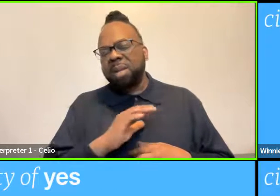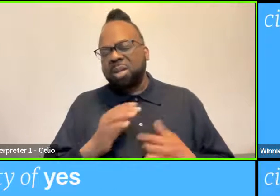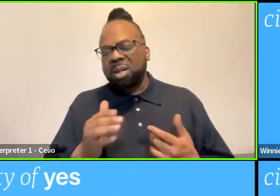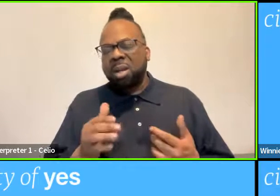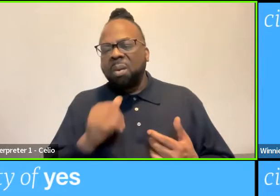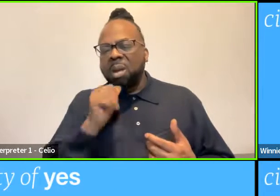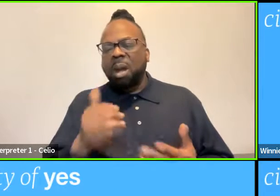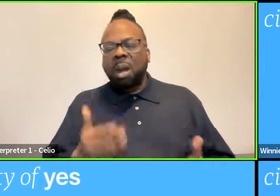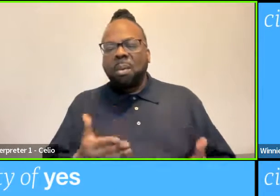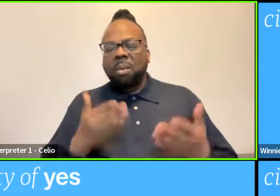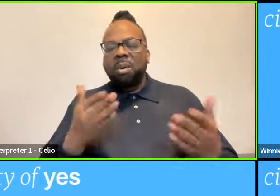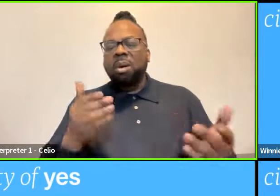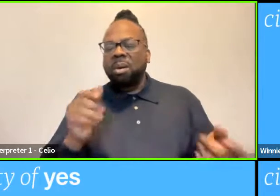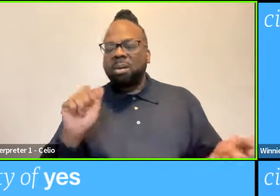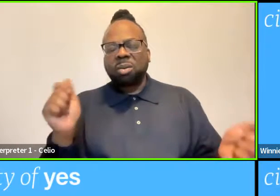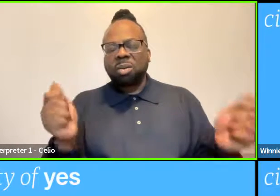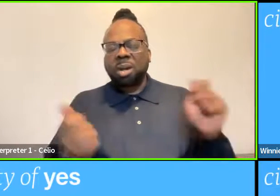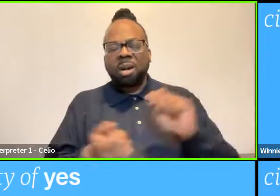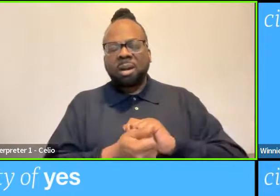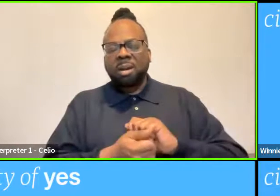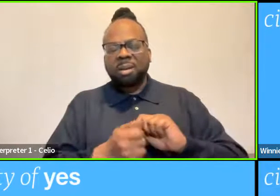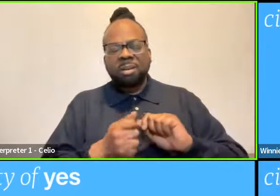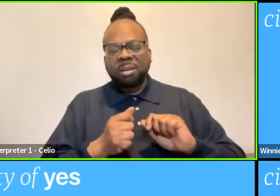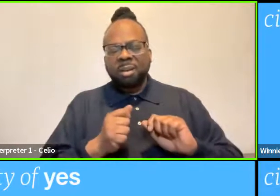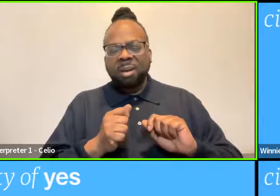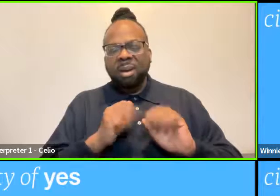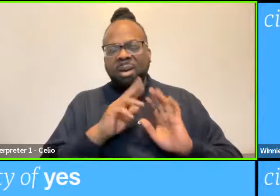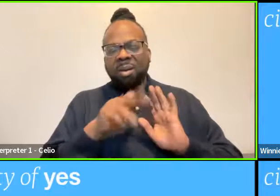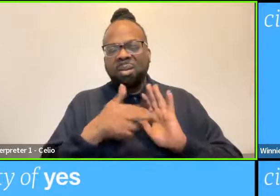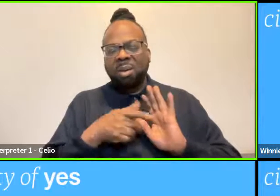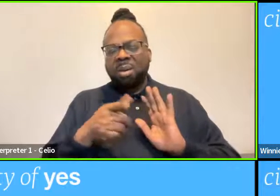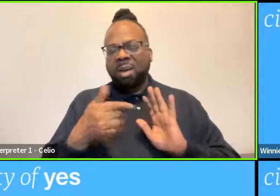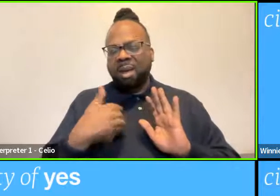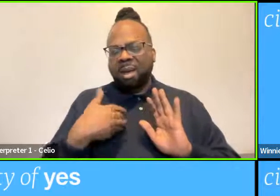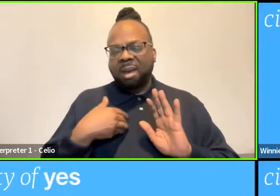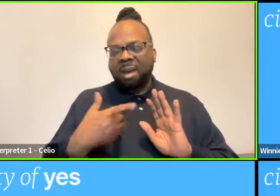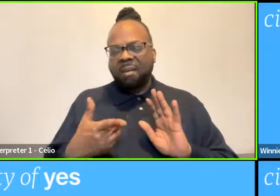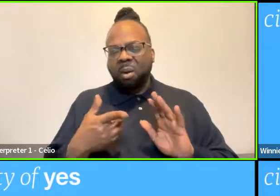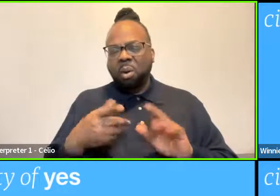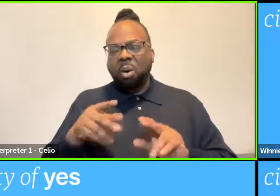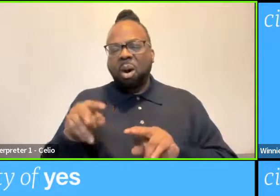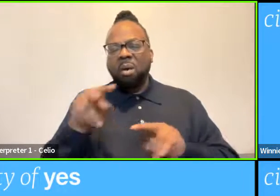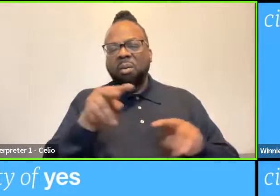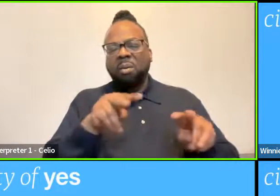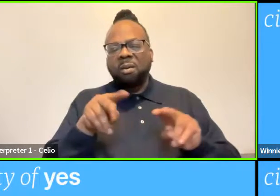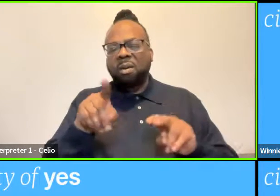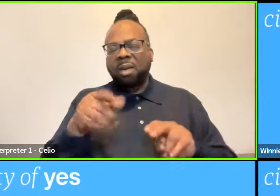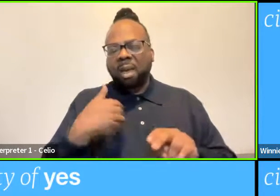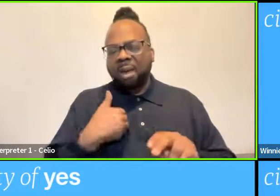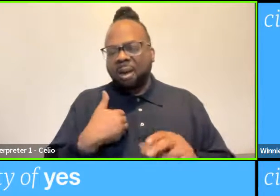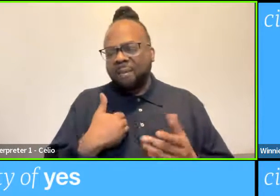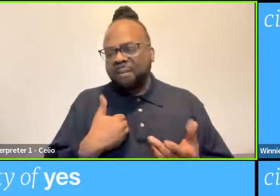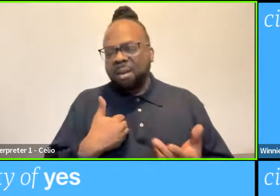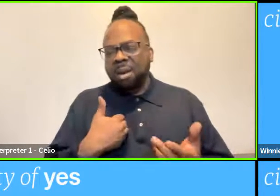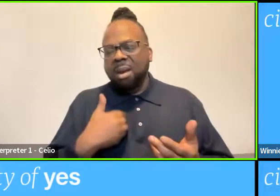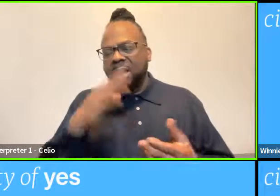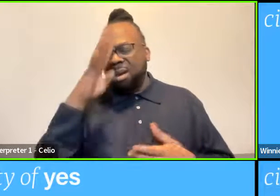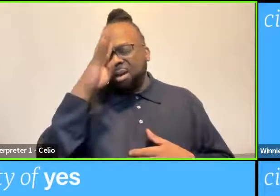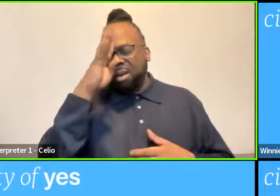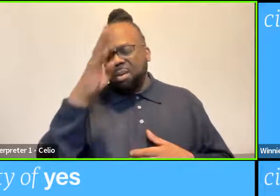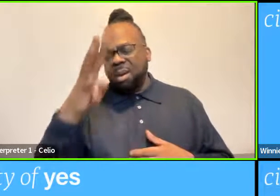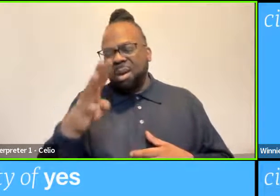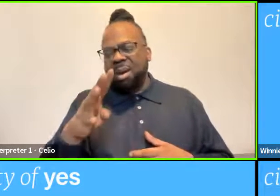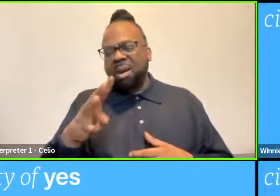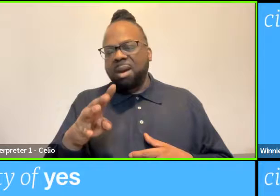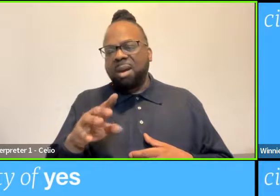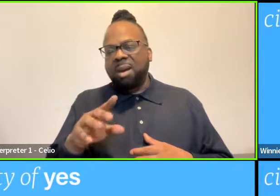proposing to change any role that they have or oversight that they have in terms of creating landmarks or maintain